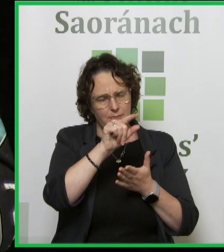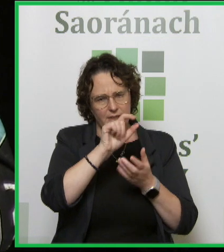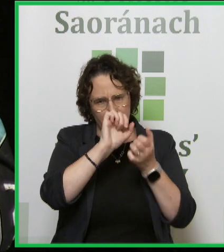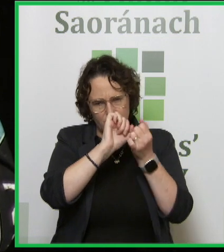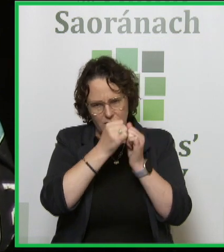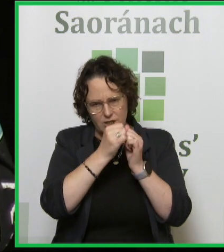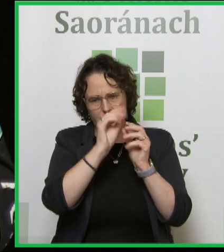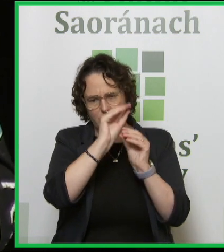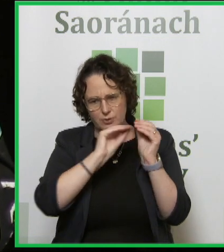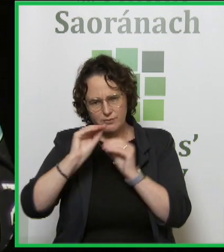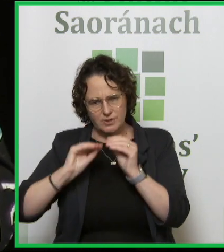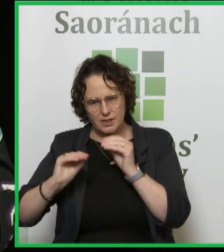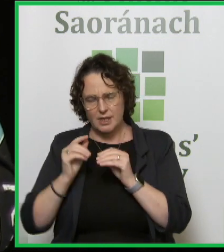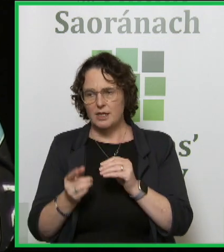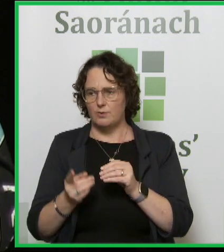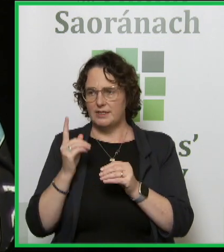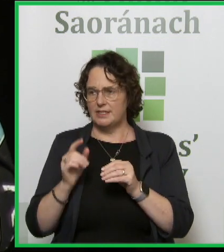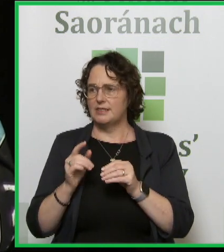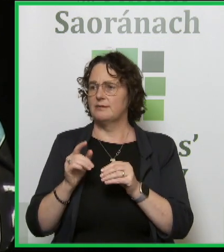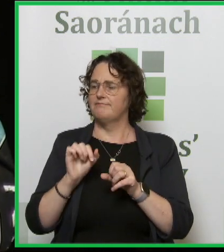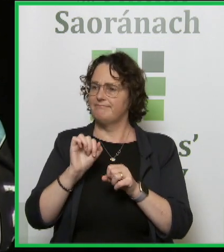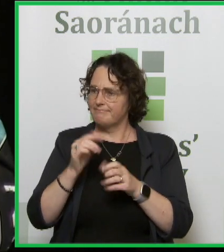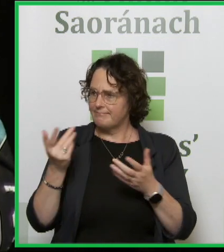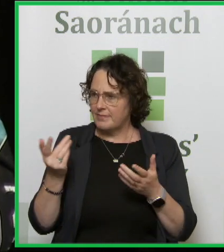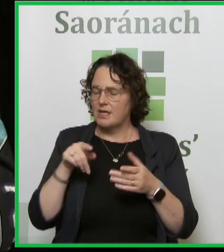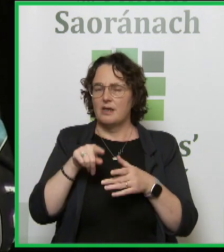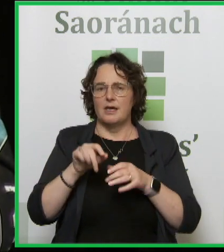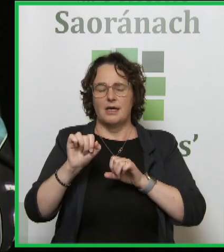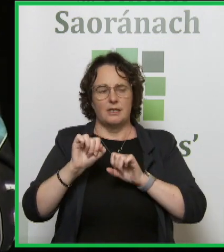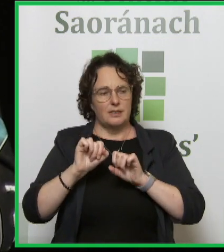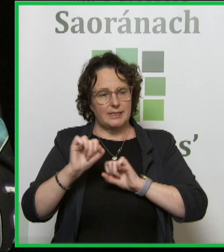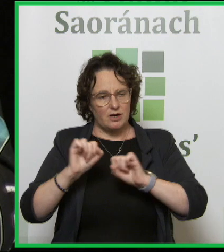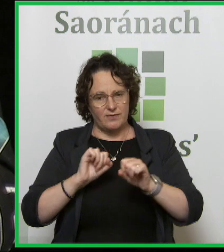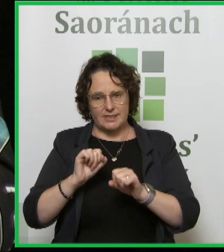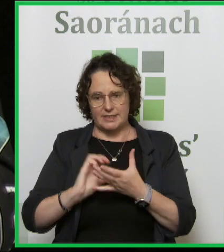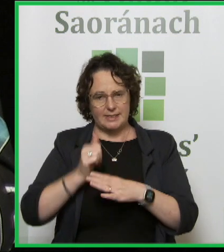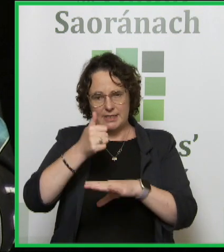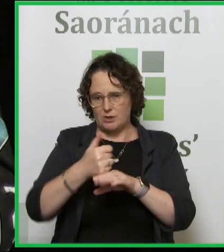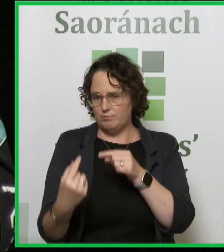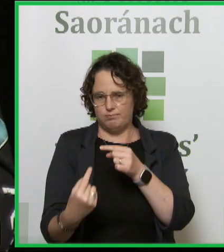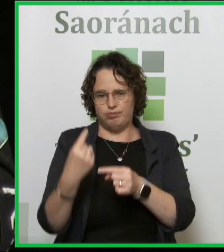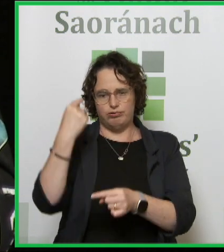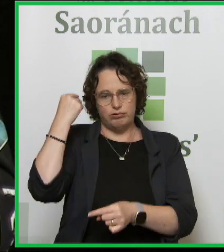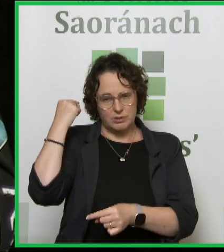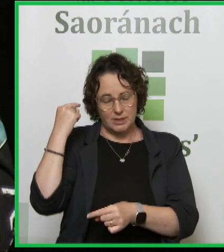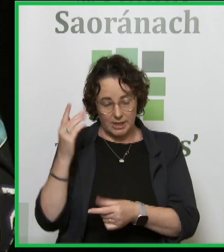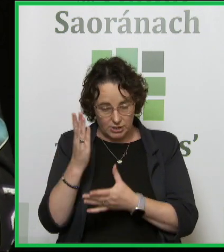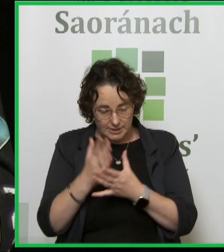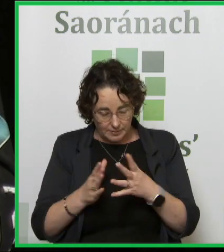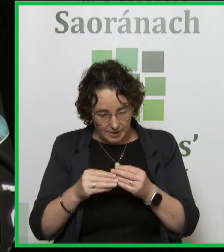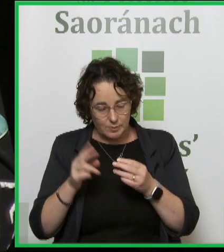a very long time. We don't put sunset clauses on them or review clauses. Can we close down things to start new